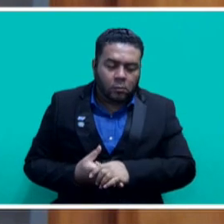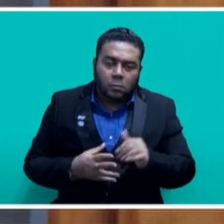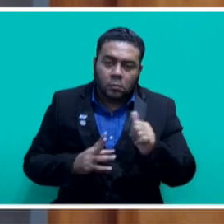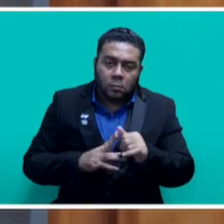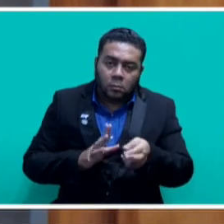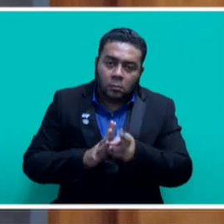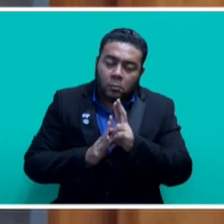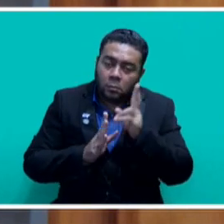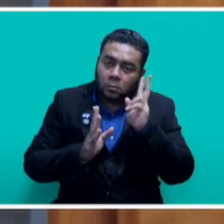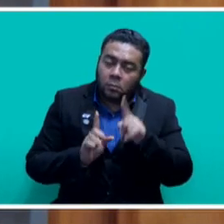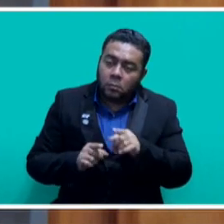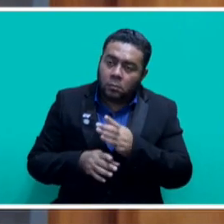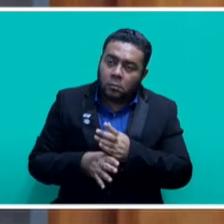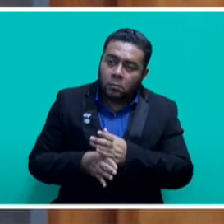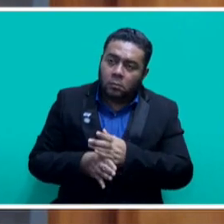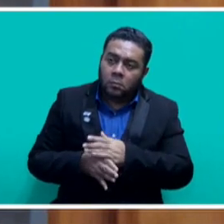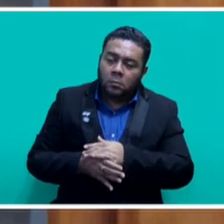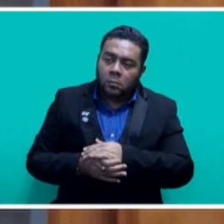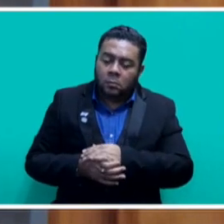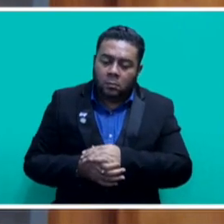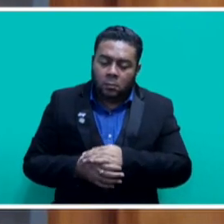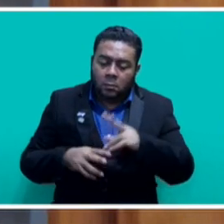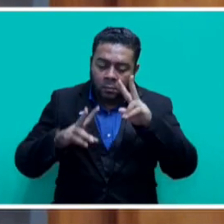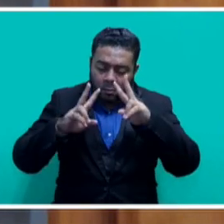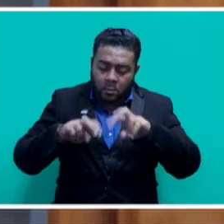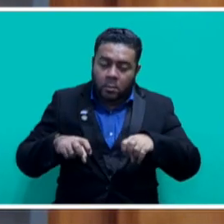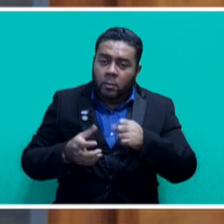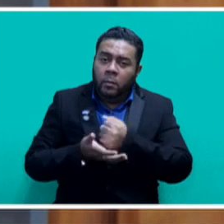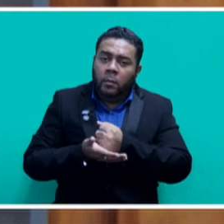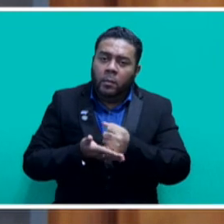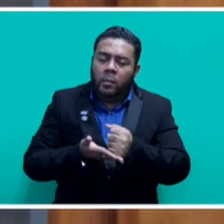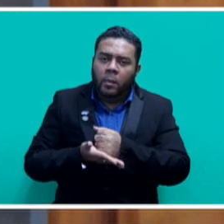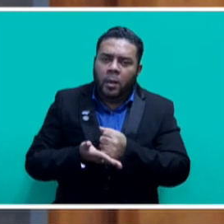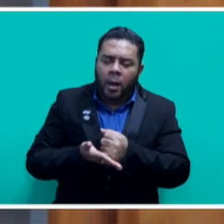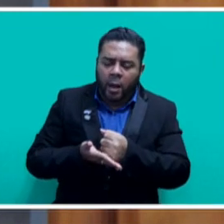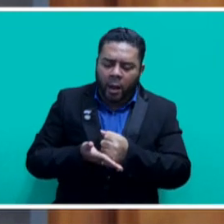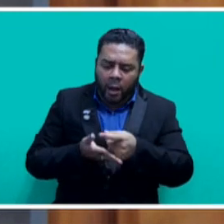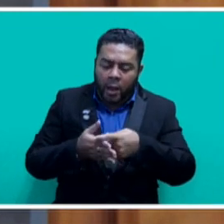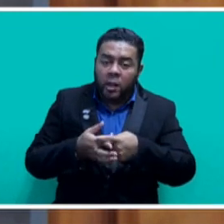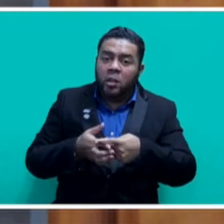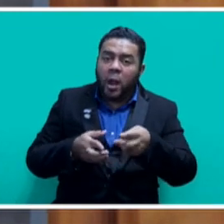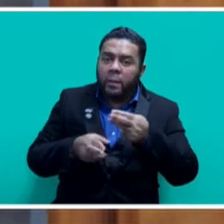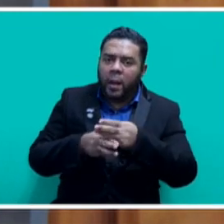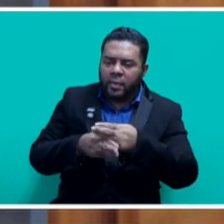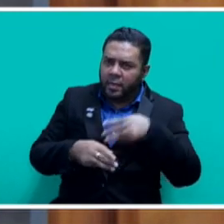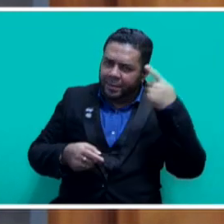reviewing the curriculum as literacy and numeracy rate in Fiji is a grave